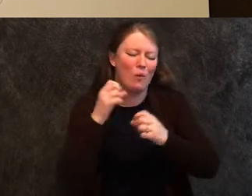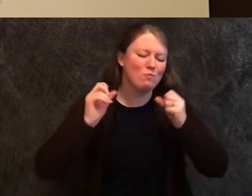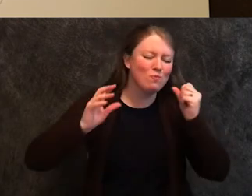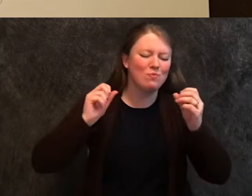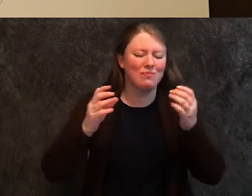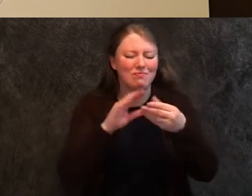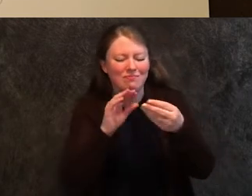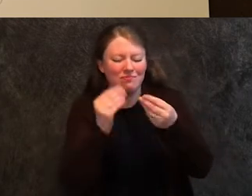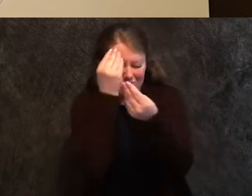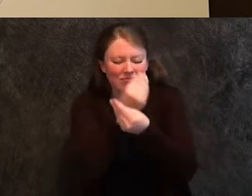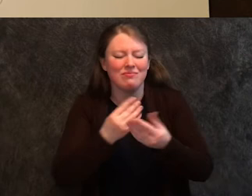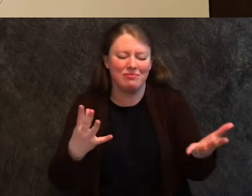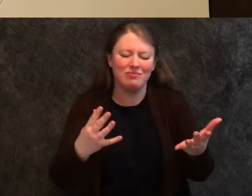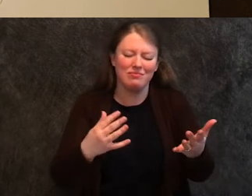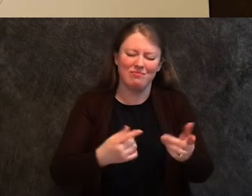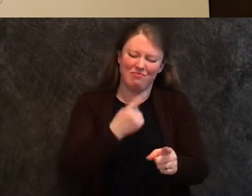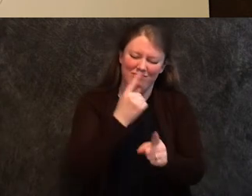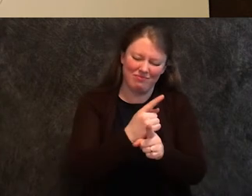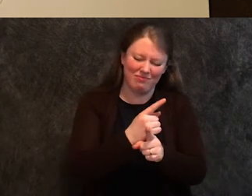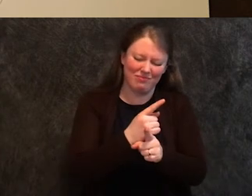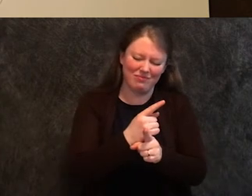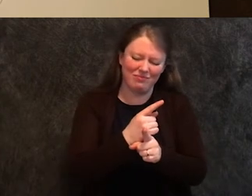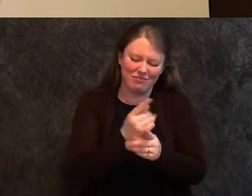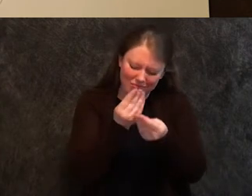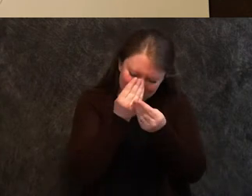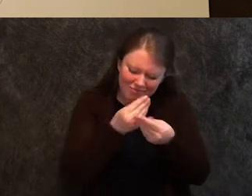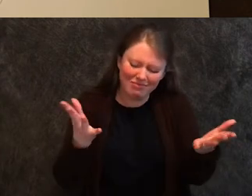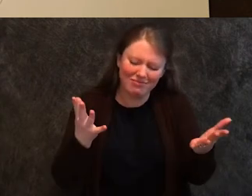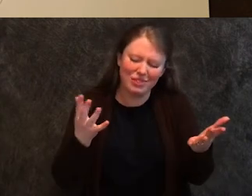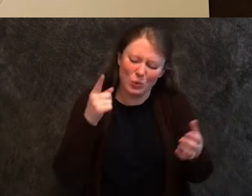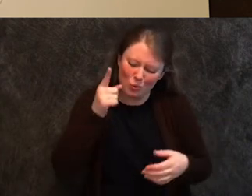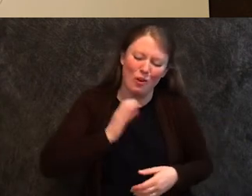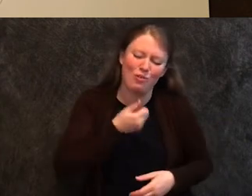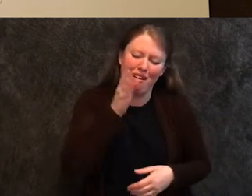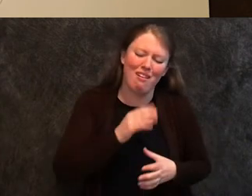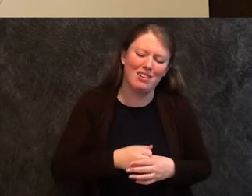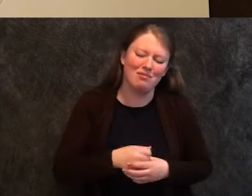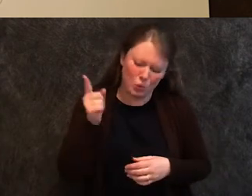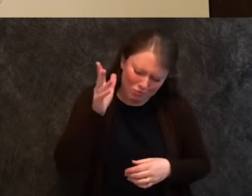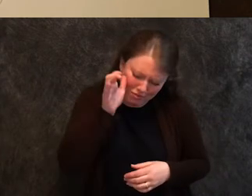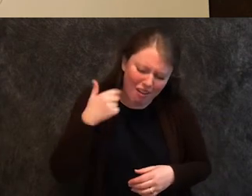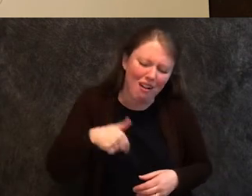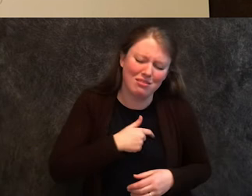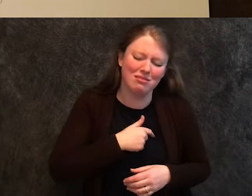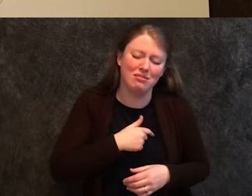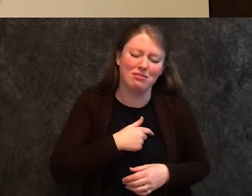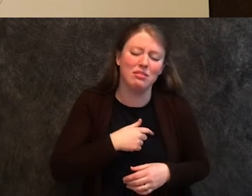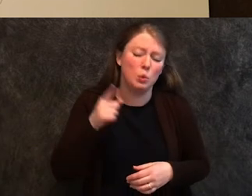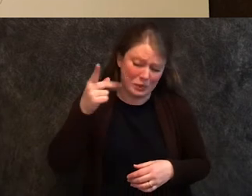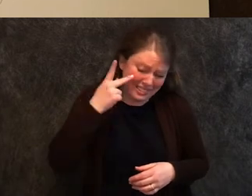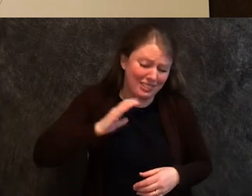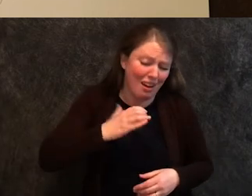truth and your promises, that you are a God who hears us in our despair, hears us in our affliction, but you do not leave us there. You do not leave us